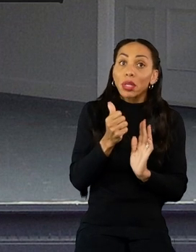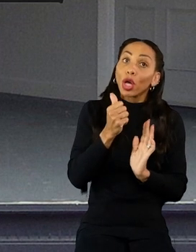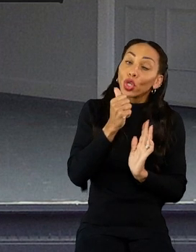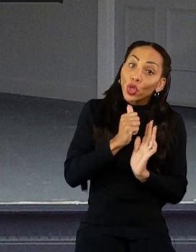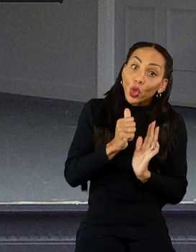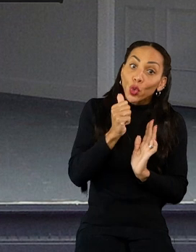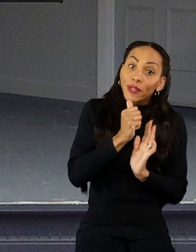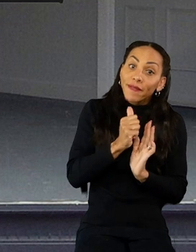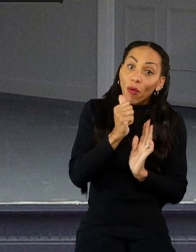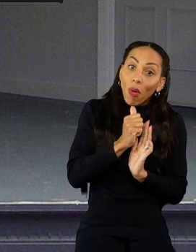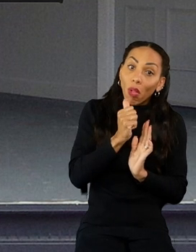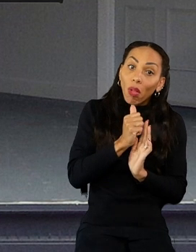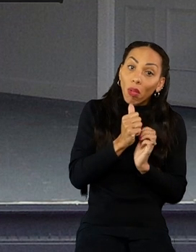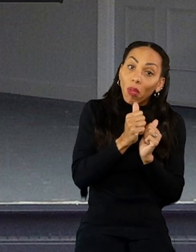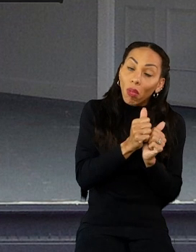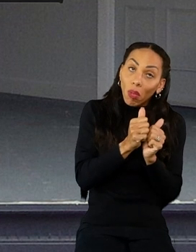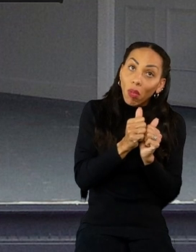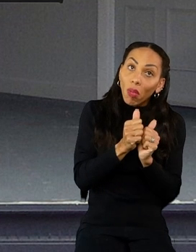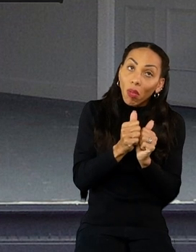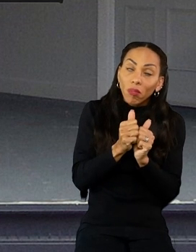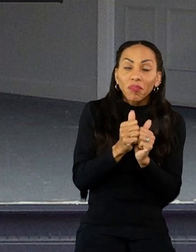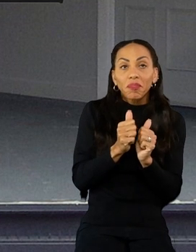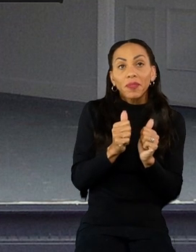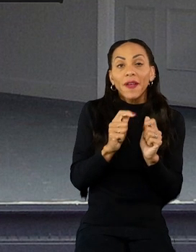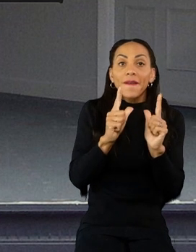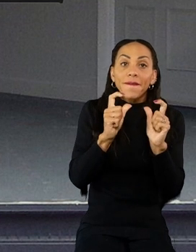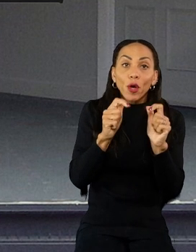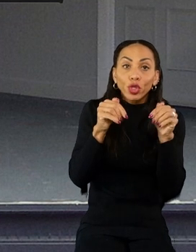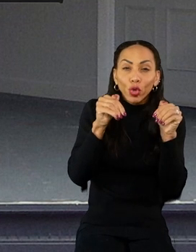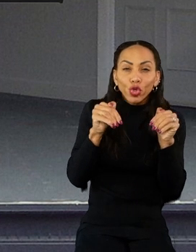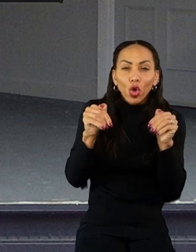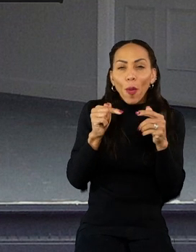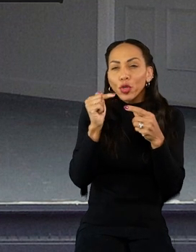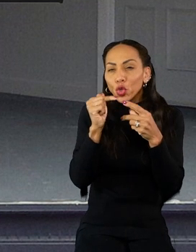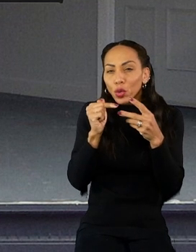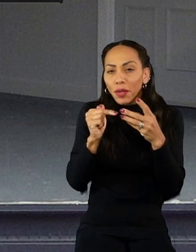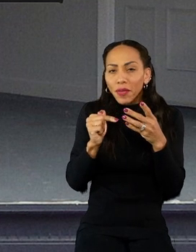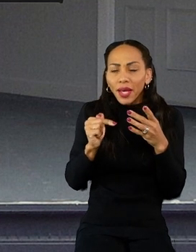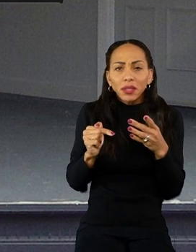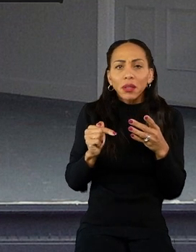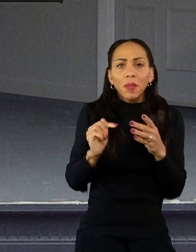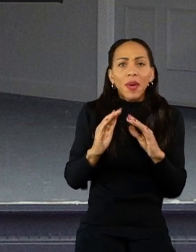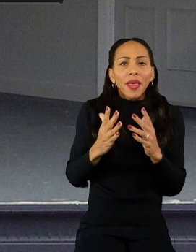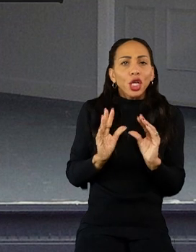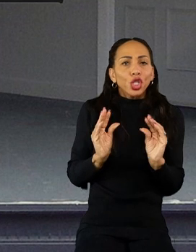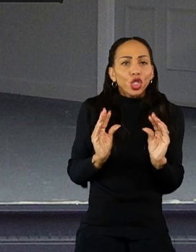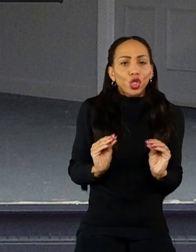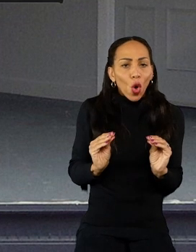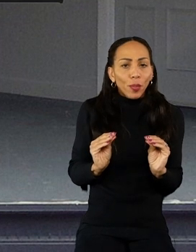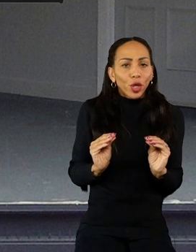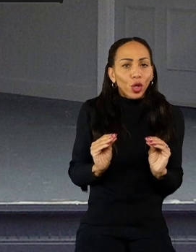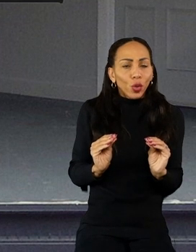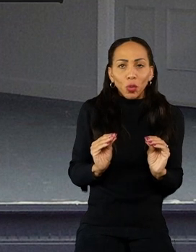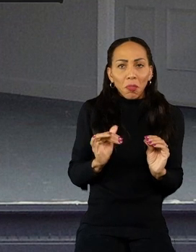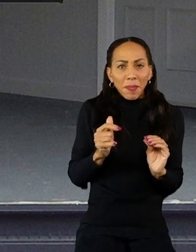good digital skills. Adobe skills, of course, are going to be useful for them to do that. Photoshop and other sorts